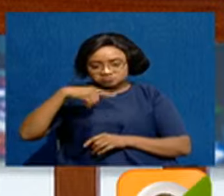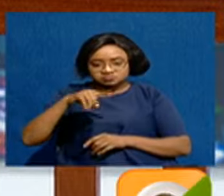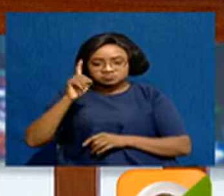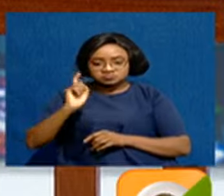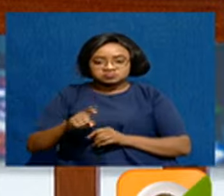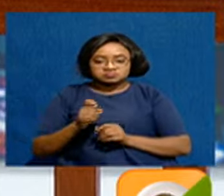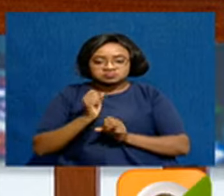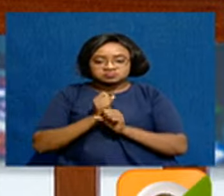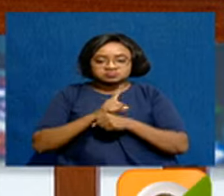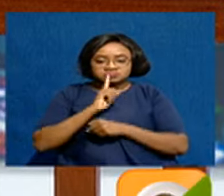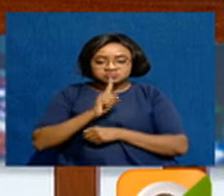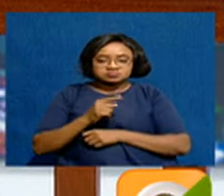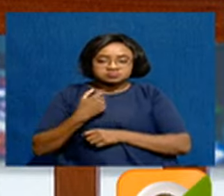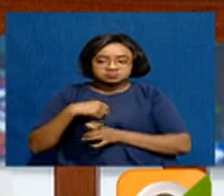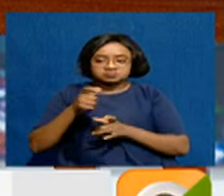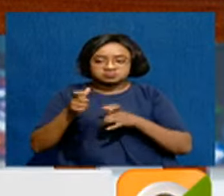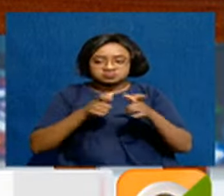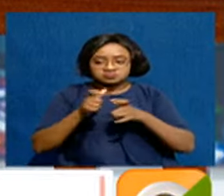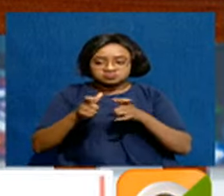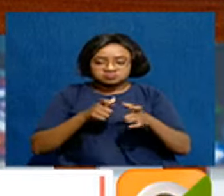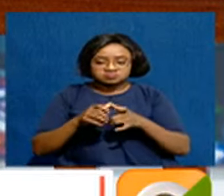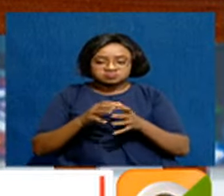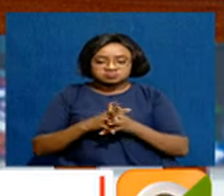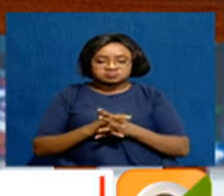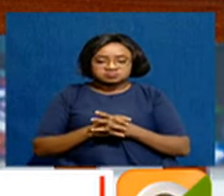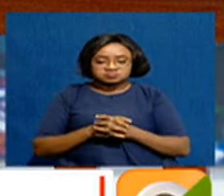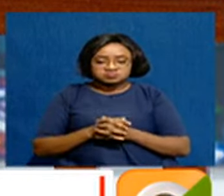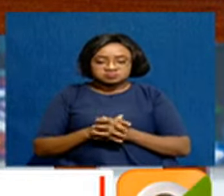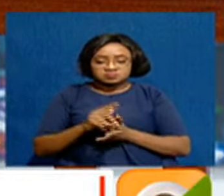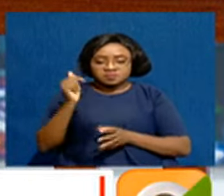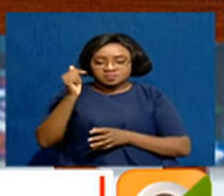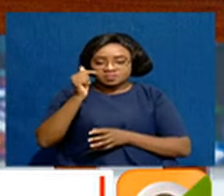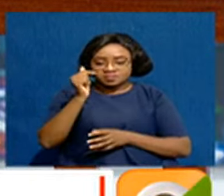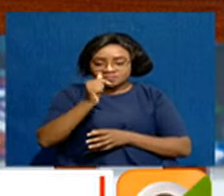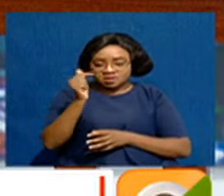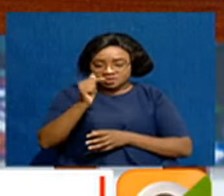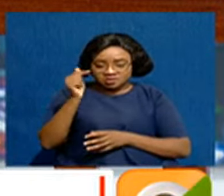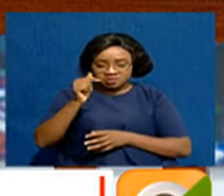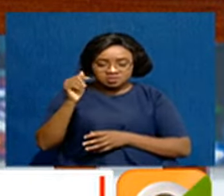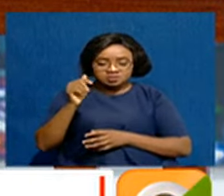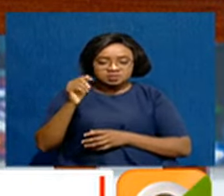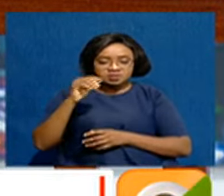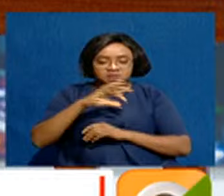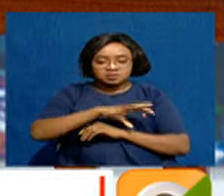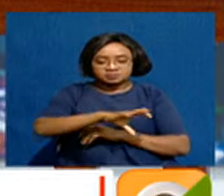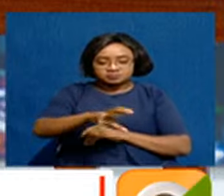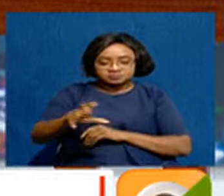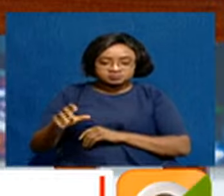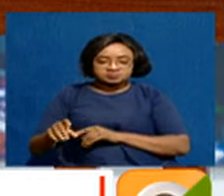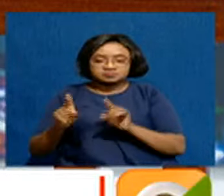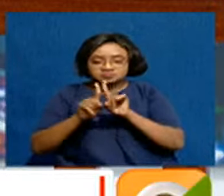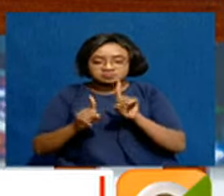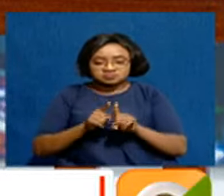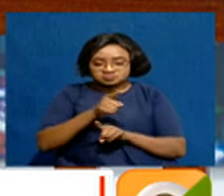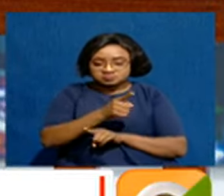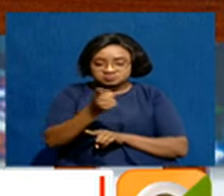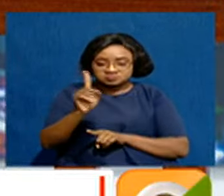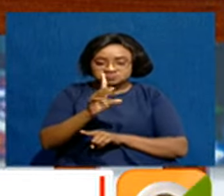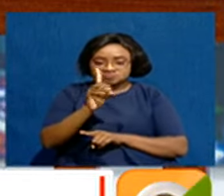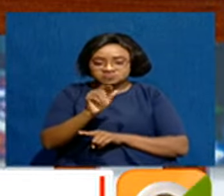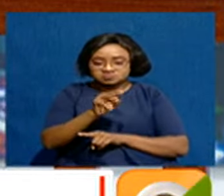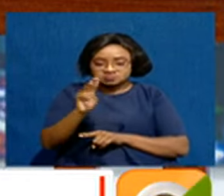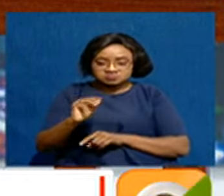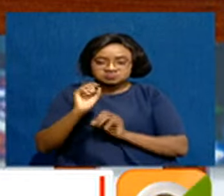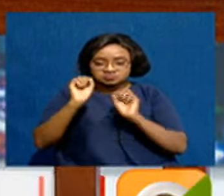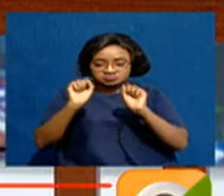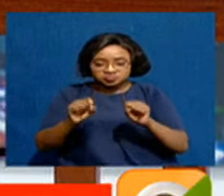Falls Dam in Tharaka, Nithi County, where these dams can, the water from